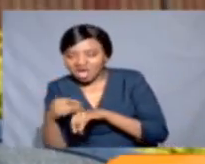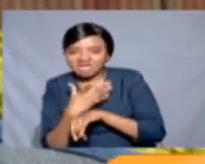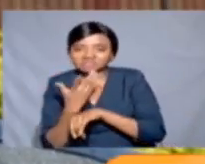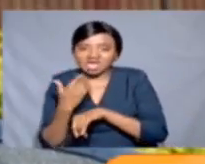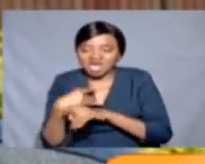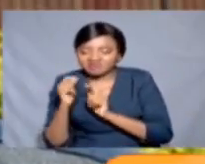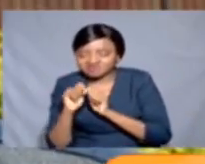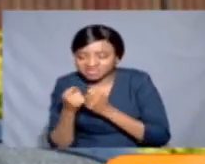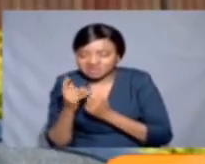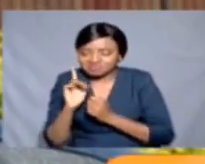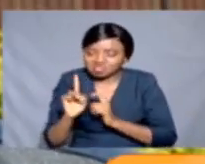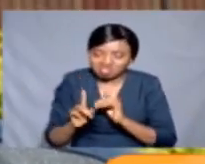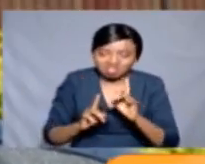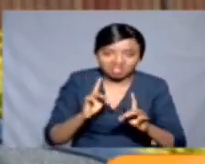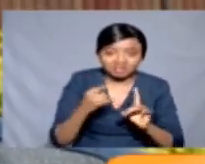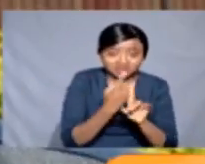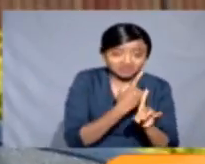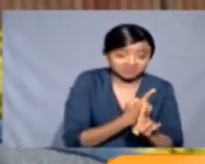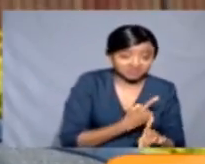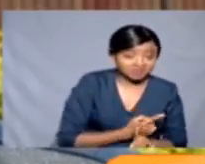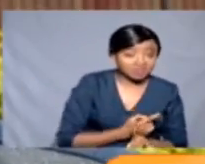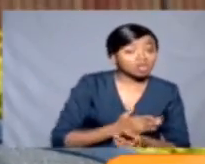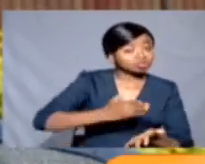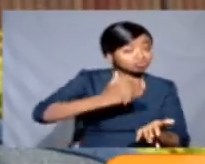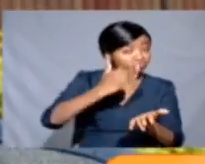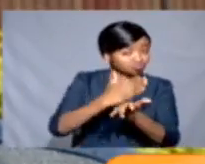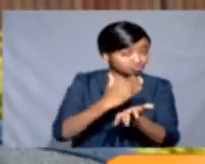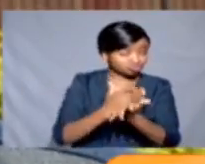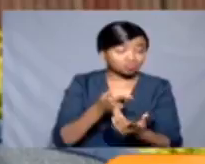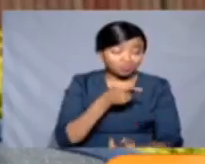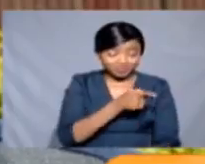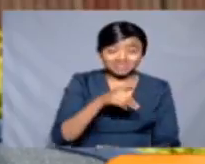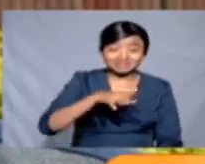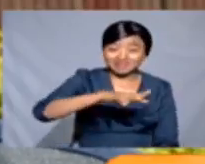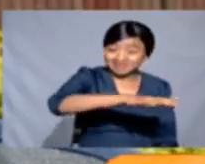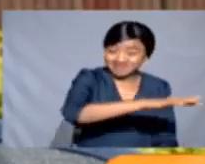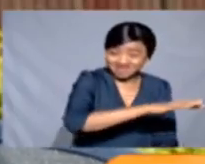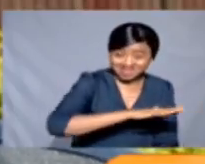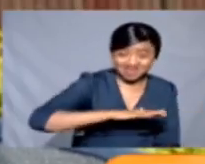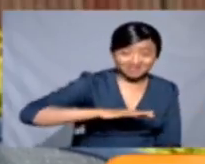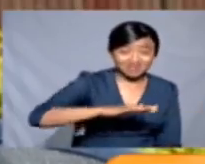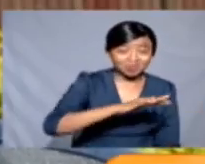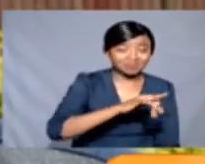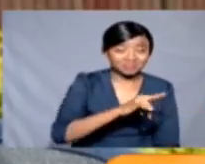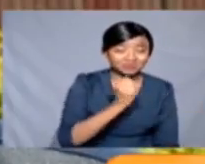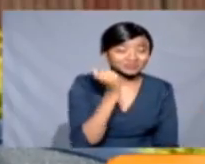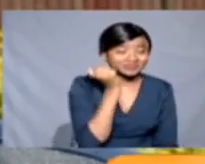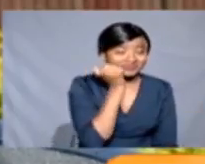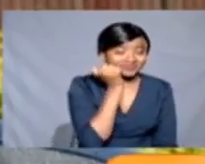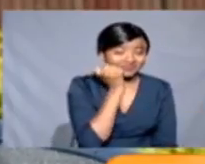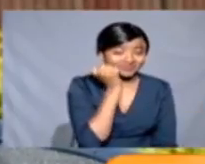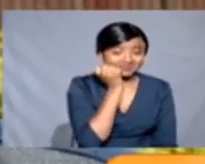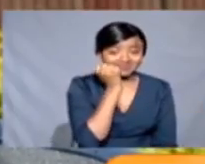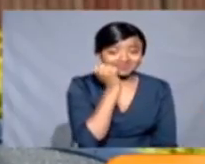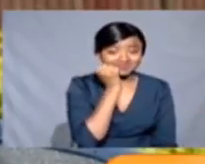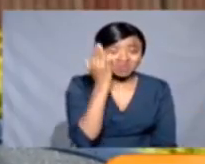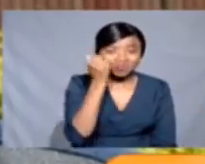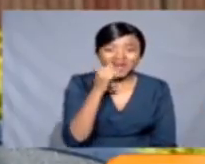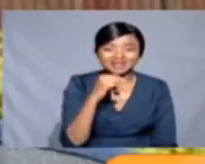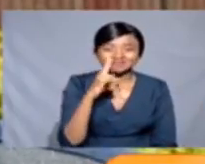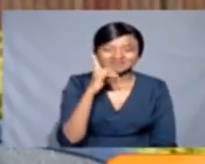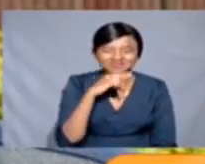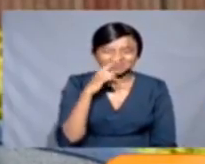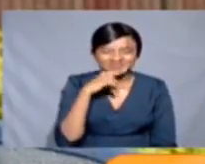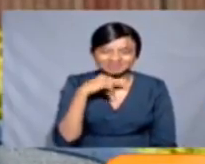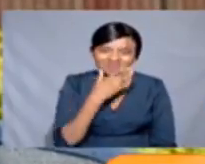type of cancer or another. So it's true. This is an environmental diseases that are coming up because of pollution,